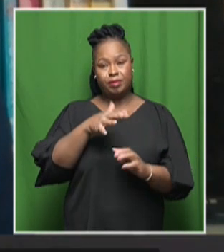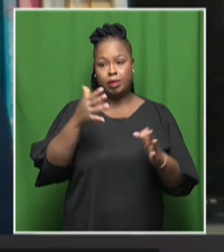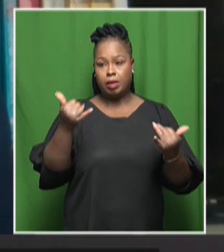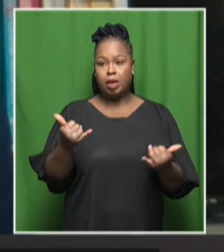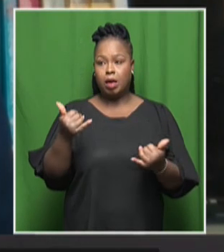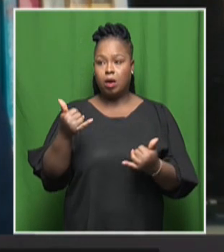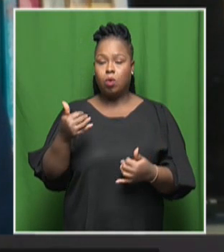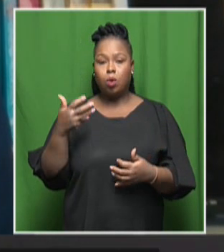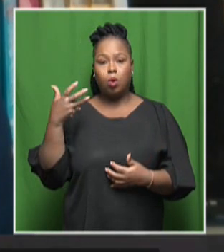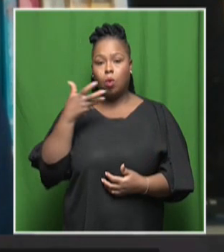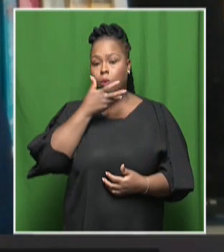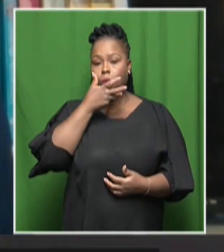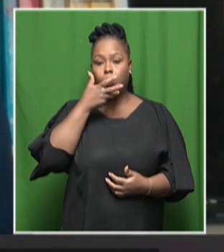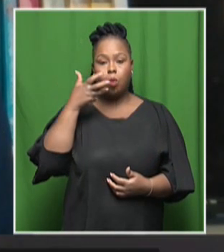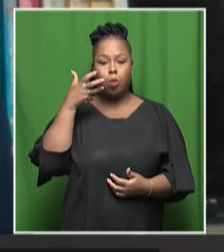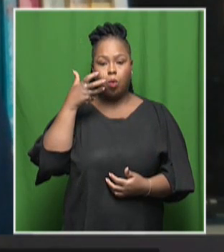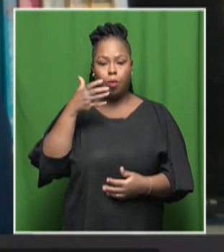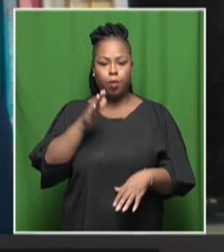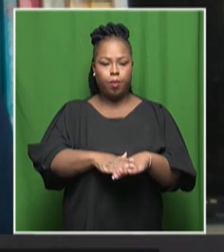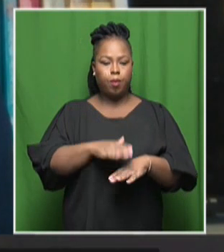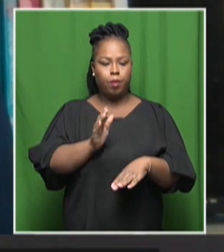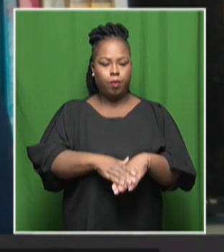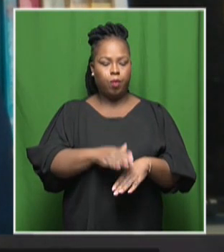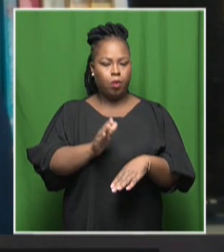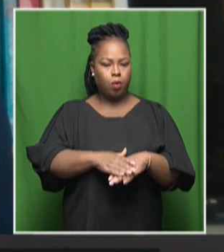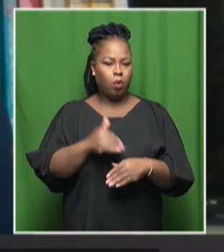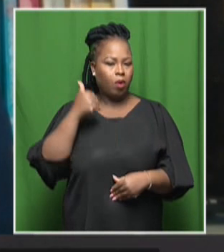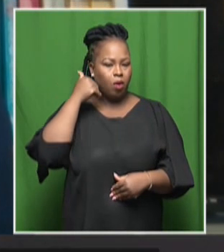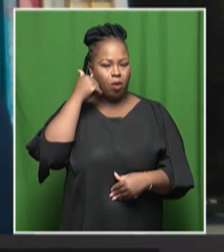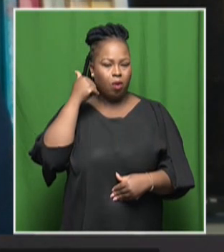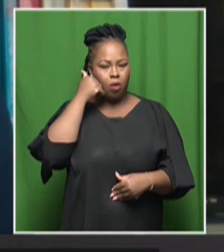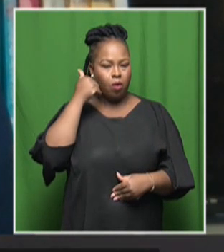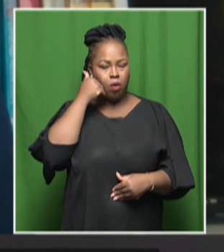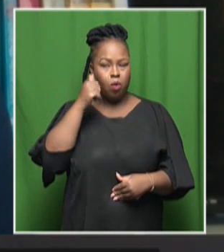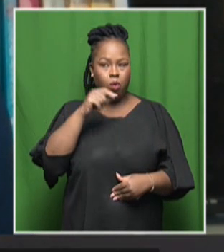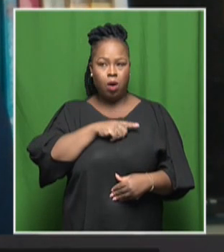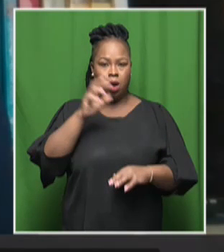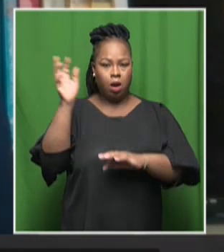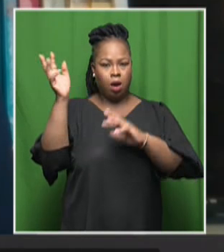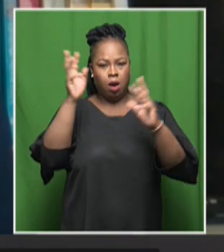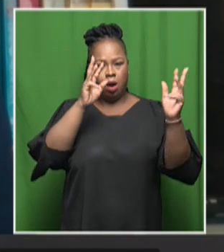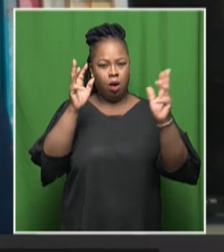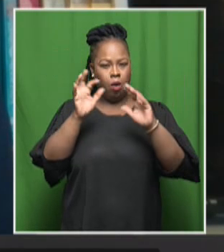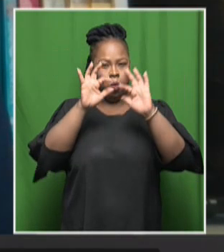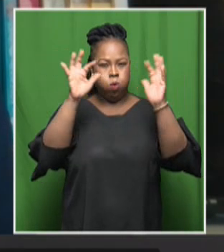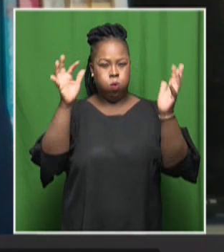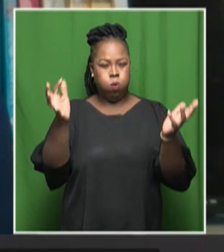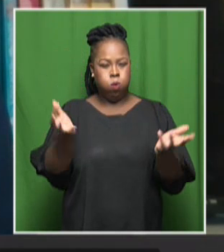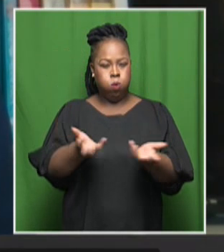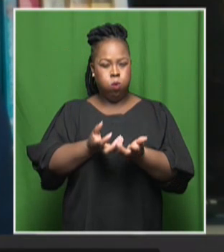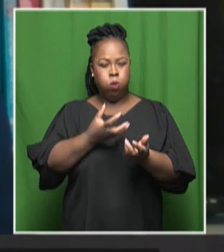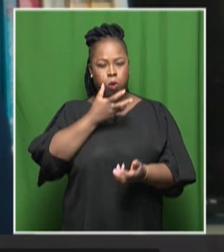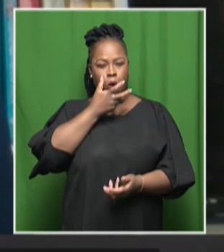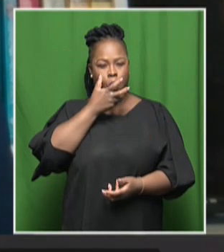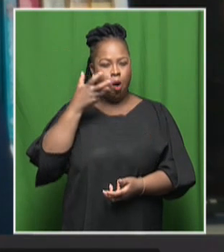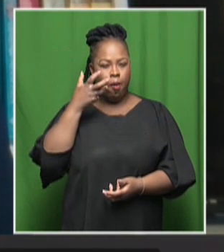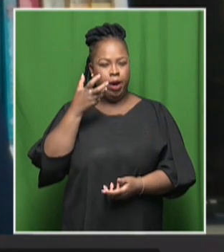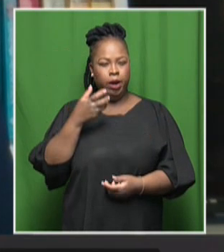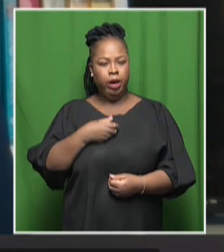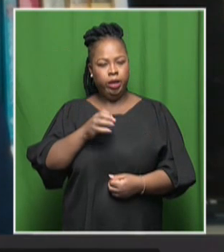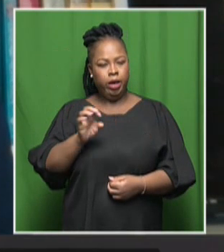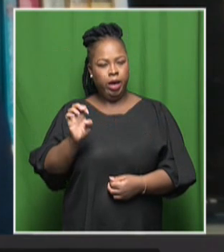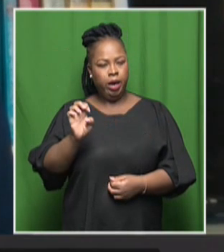warmer, so it can carry more and more moisture because of global warming. And then the Indian Ocean, east of South